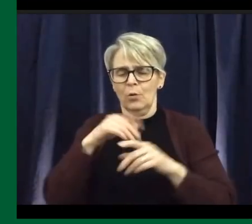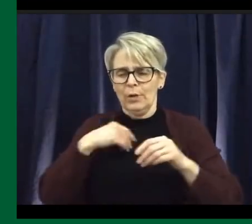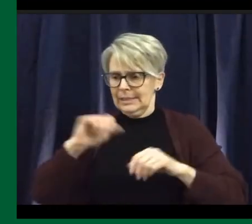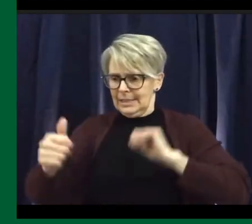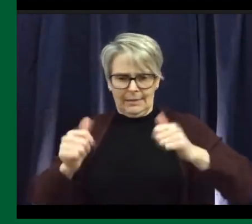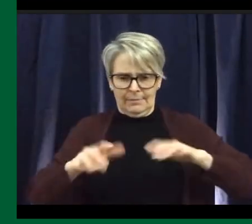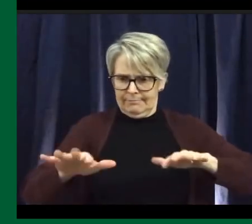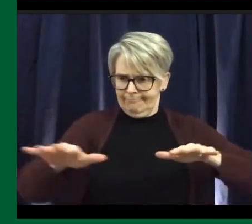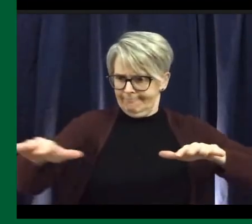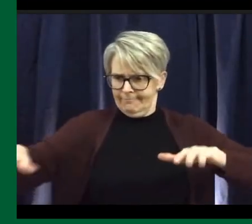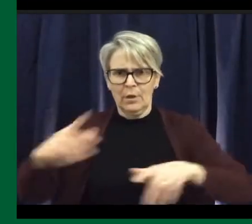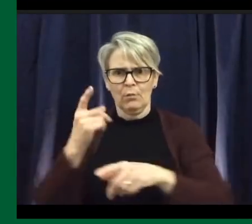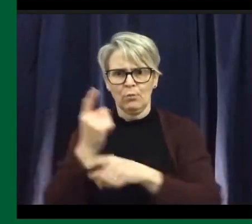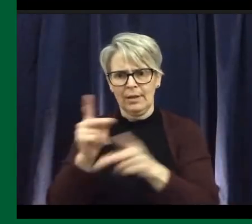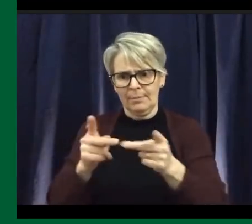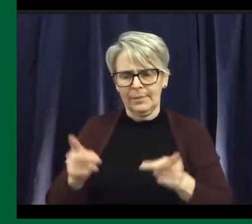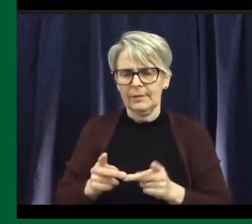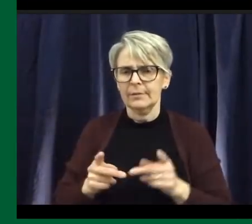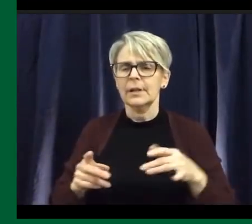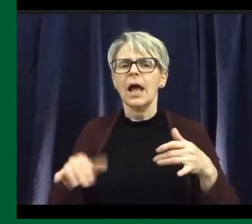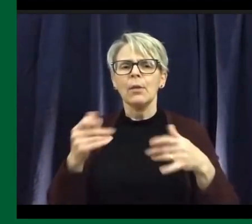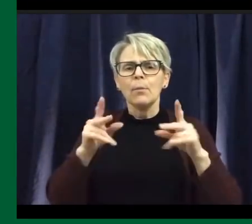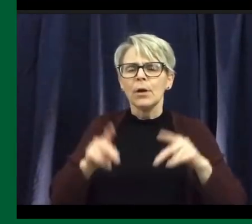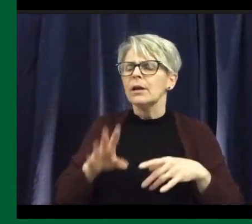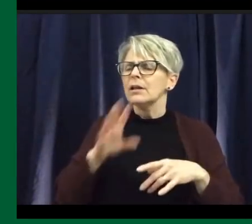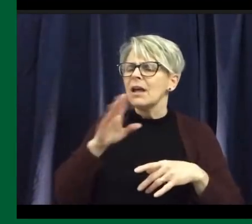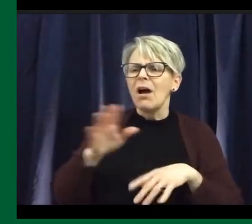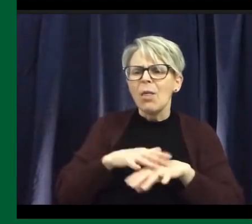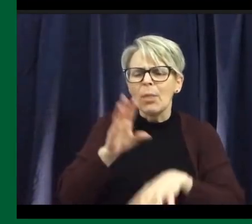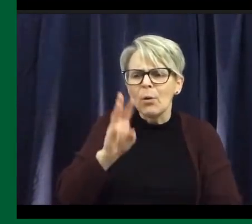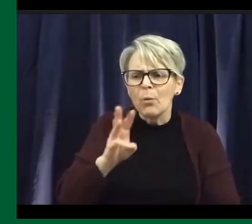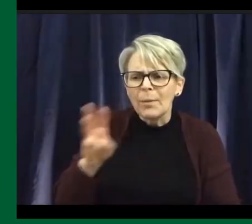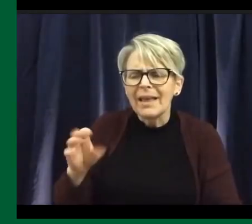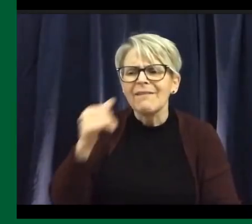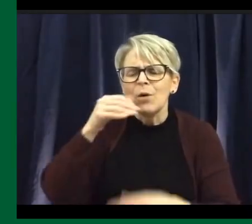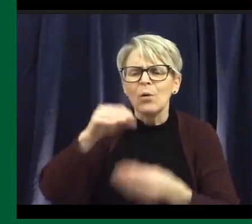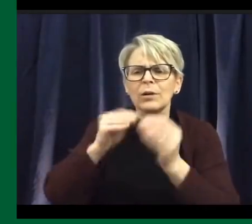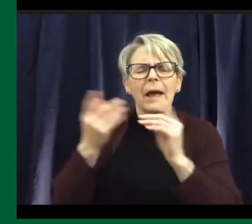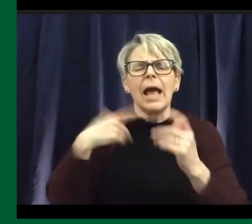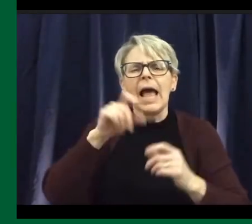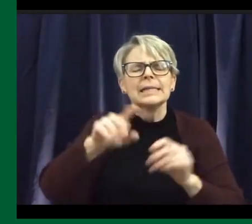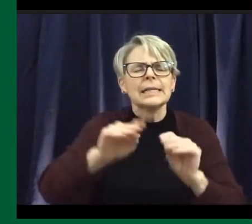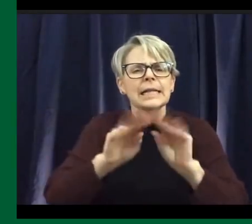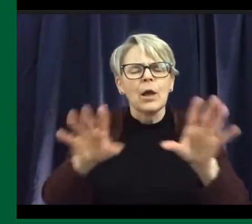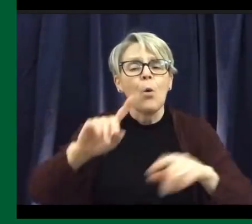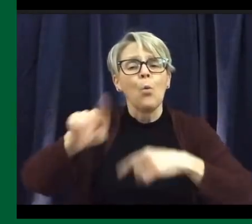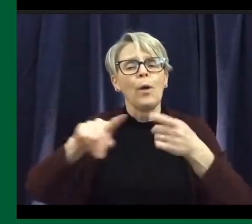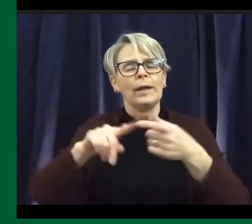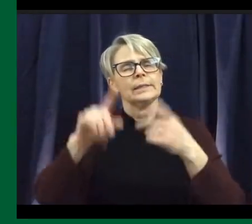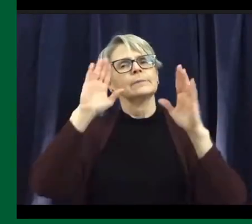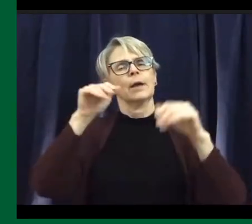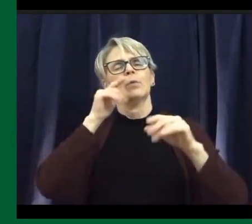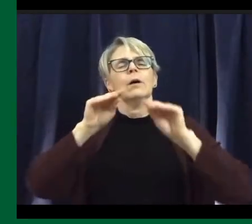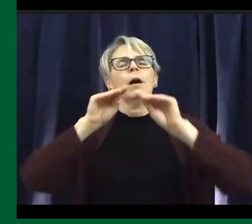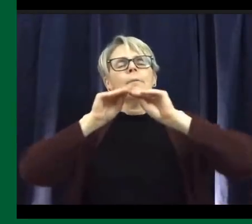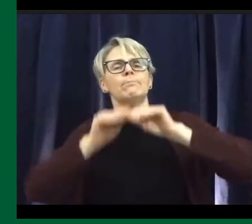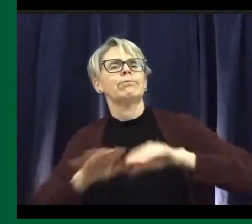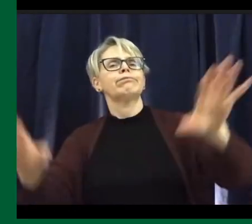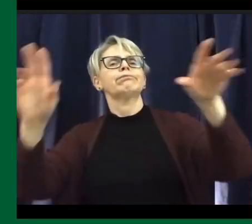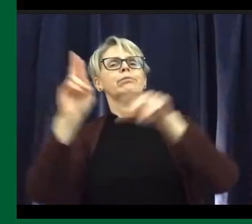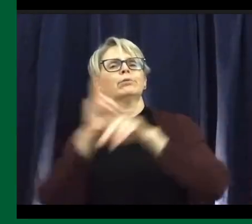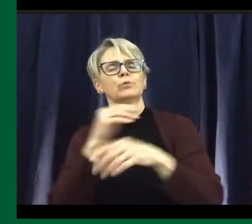Mark? Just looking for clarification on the website and phone number. When is that expected to go live? And when's that